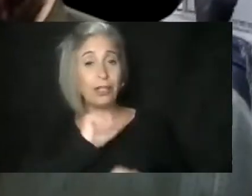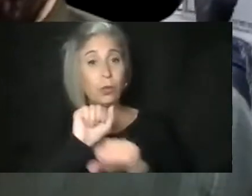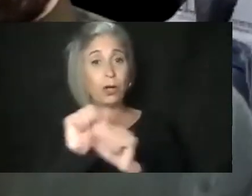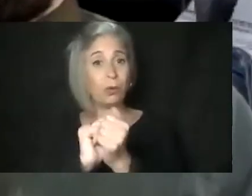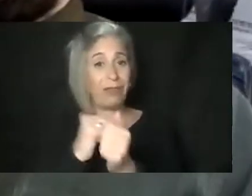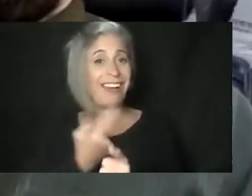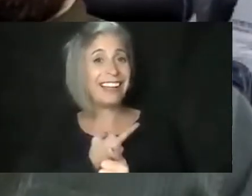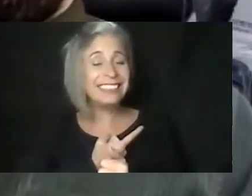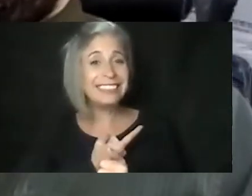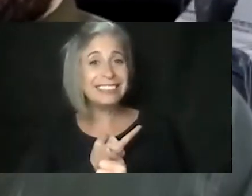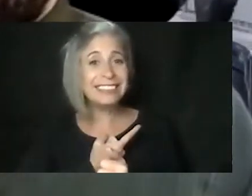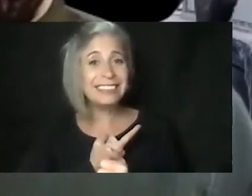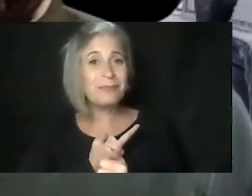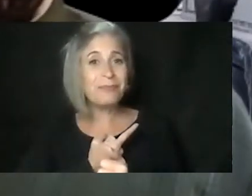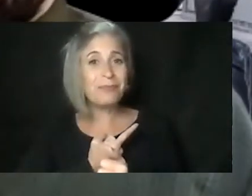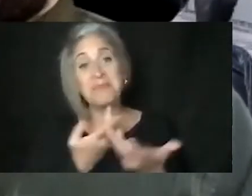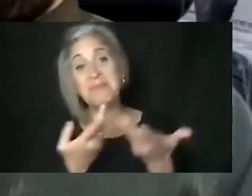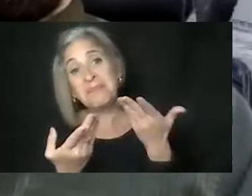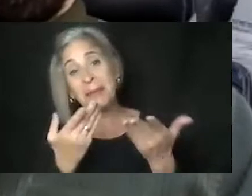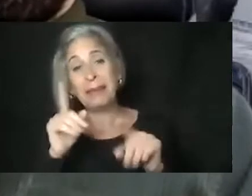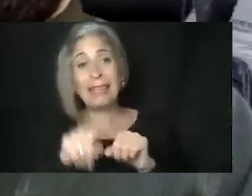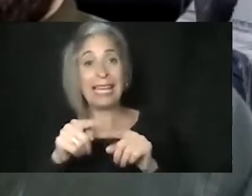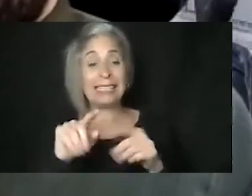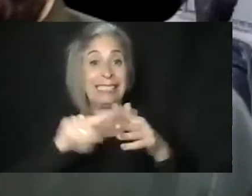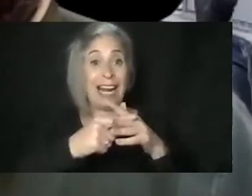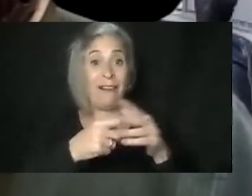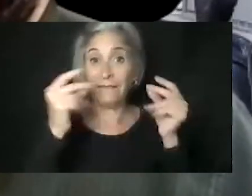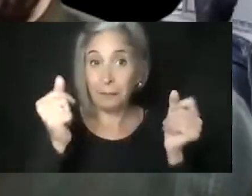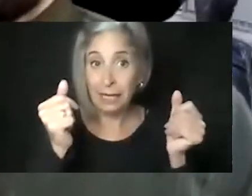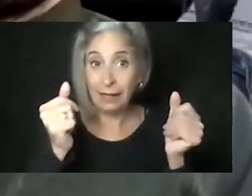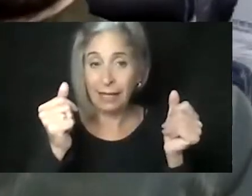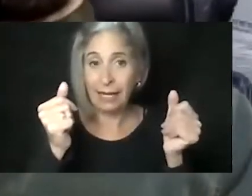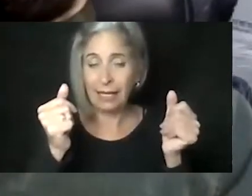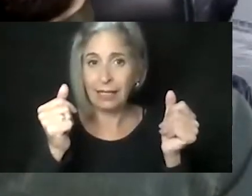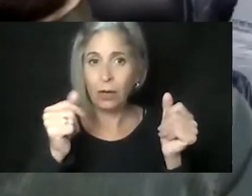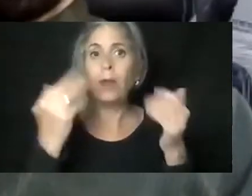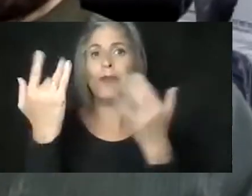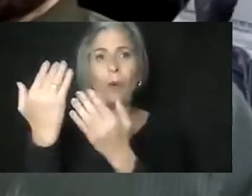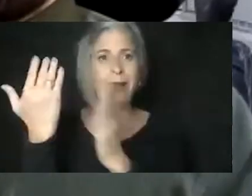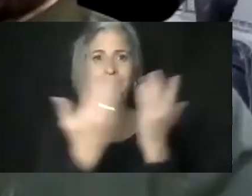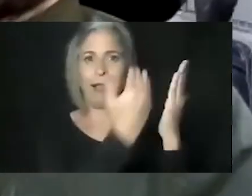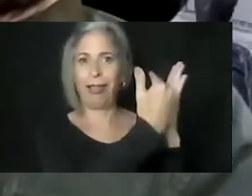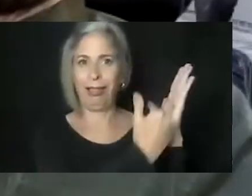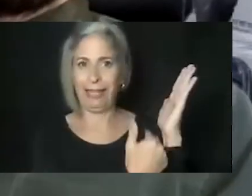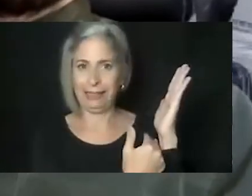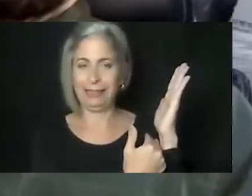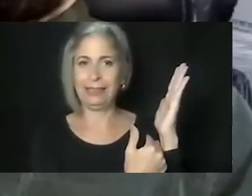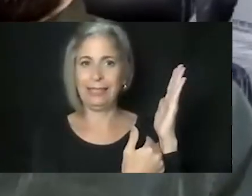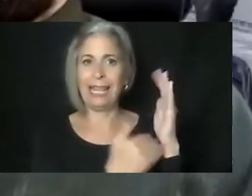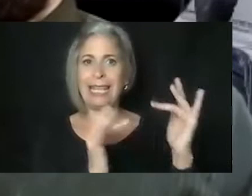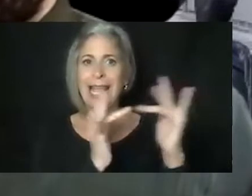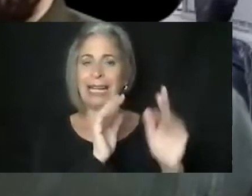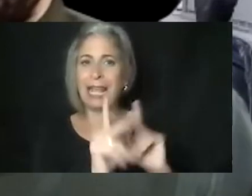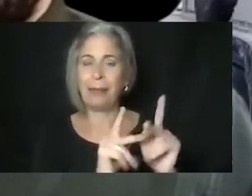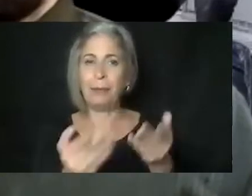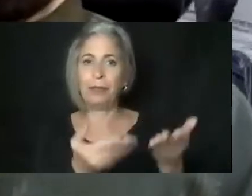us, who we may not be able to bring on immediately, we do have that waiting list, and we do go back and contact folks and